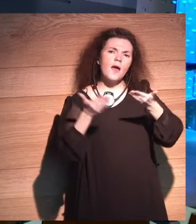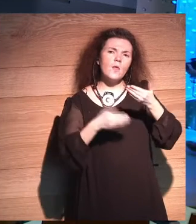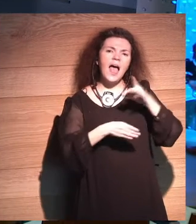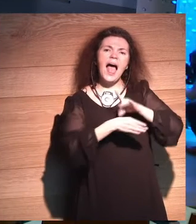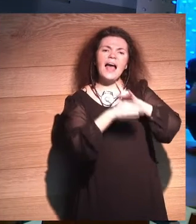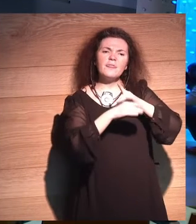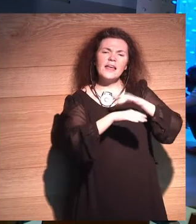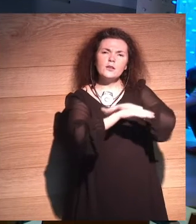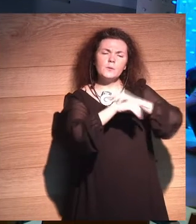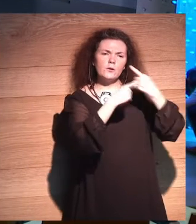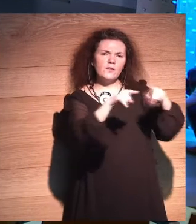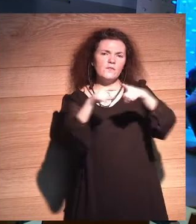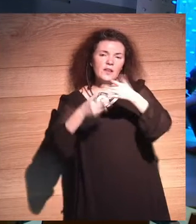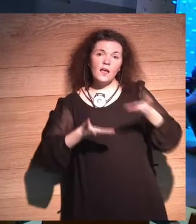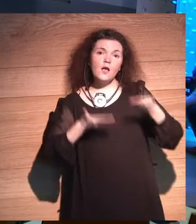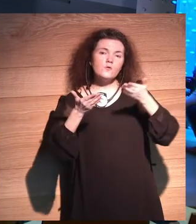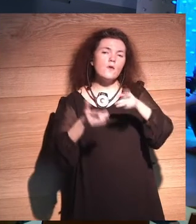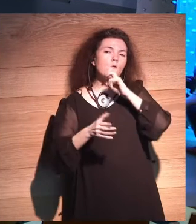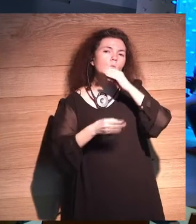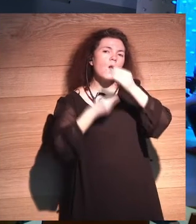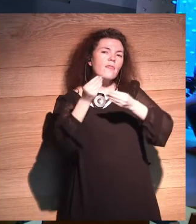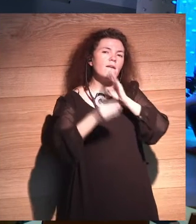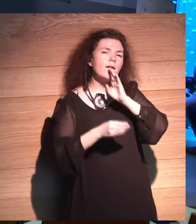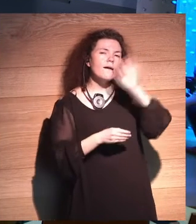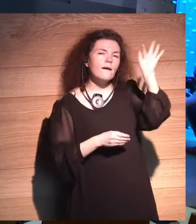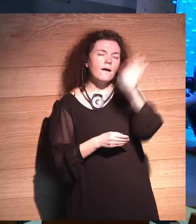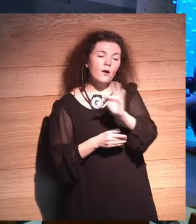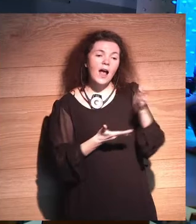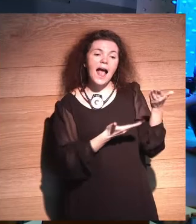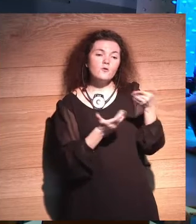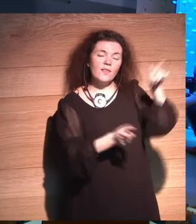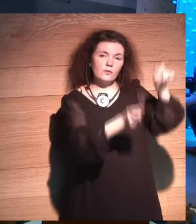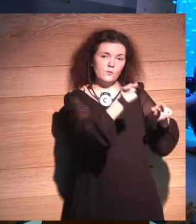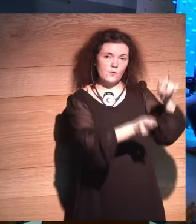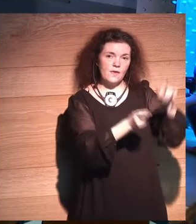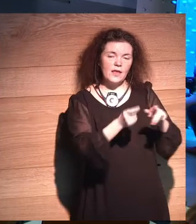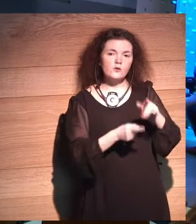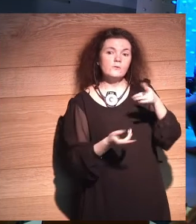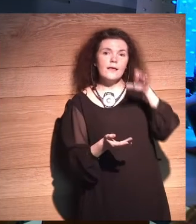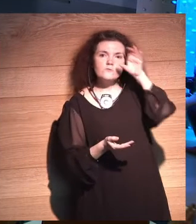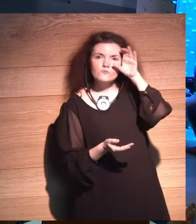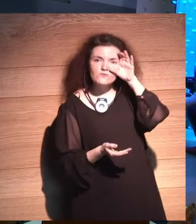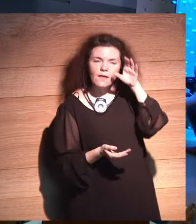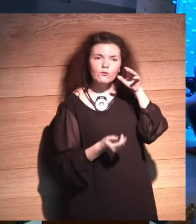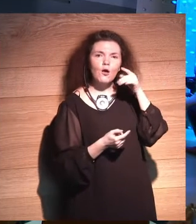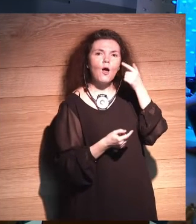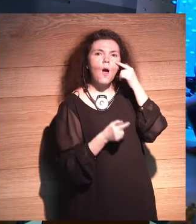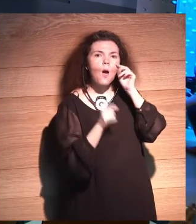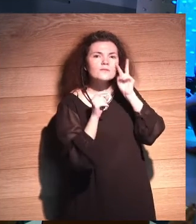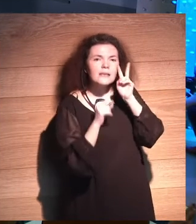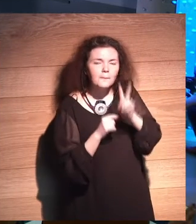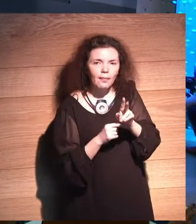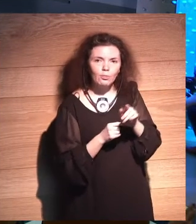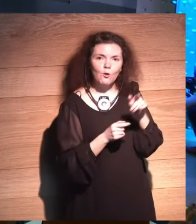to do that with the benefit of citizens, by listening to citizens, by asking them, by observing them, and then